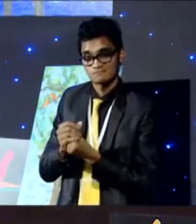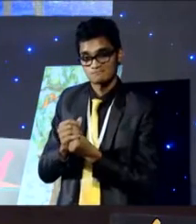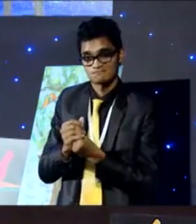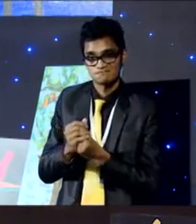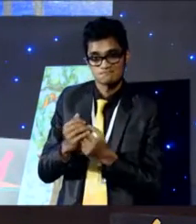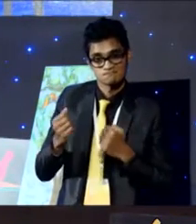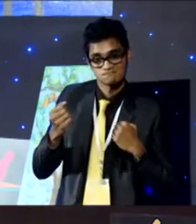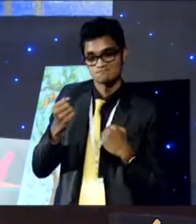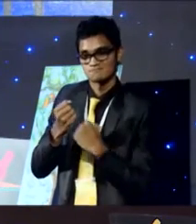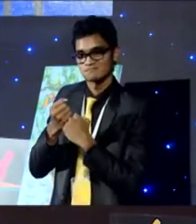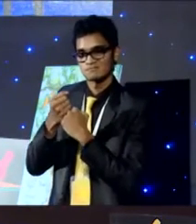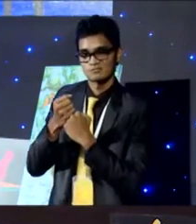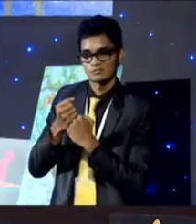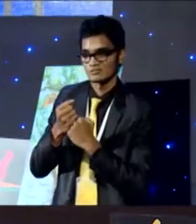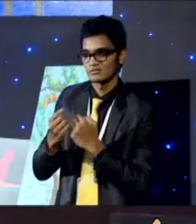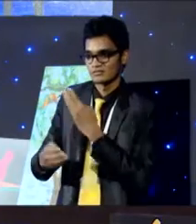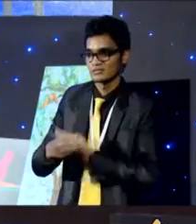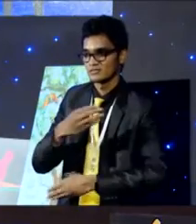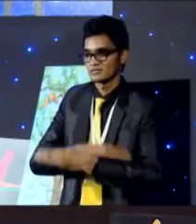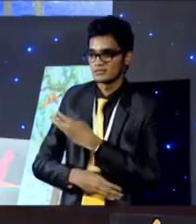a full inclusive society.